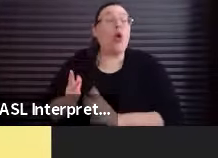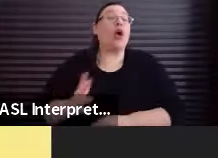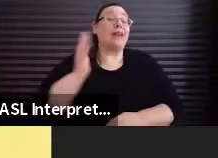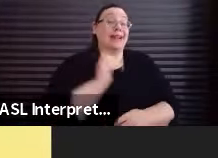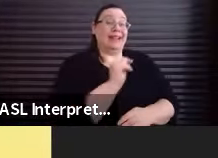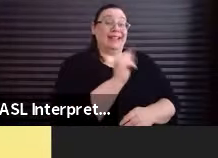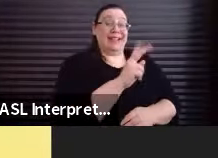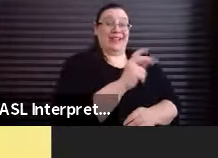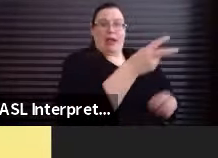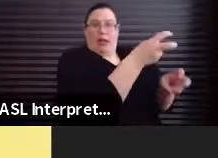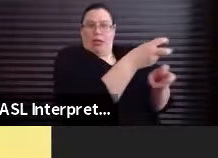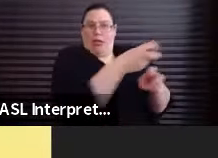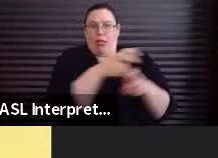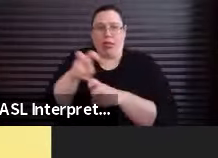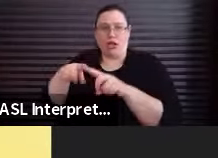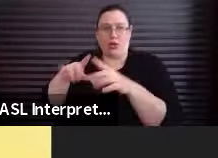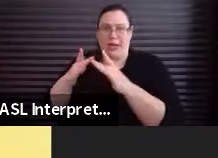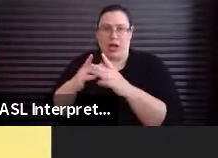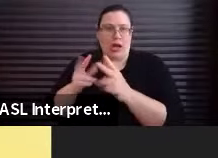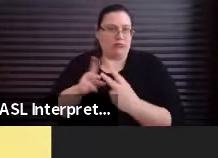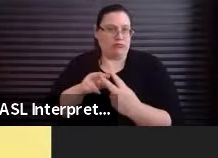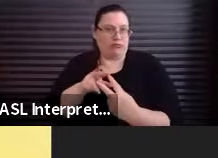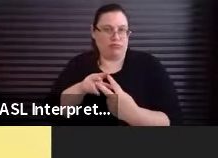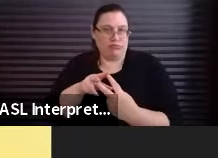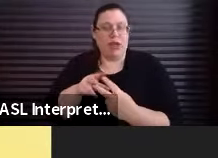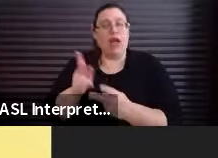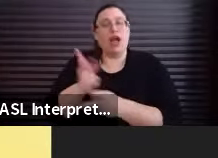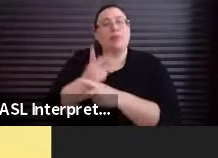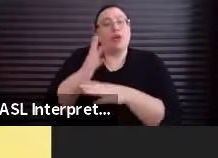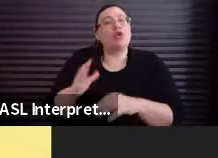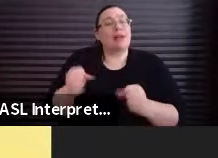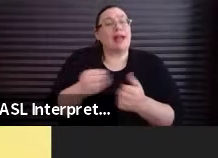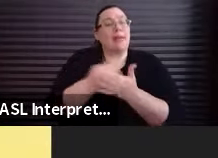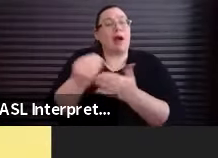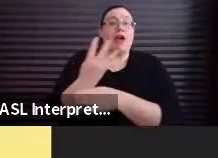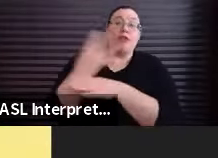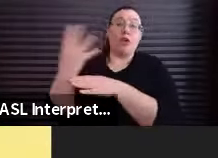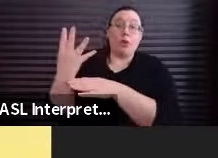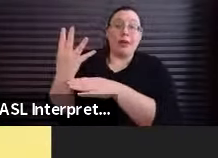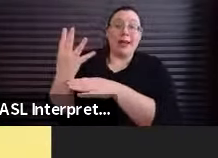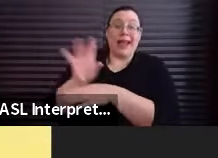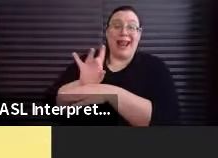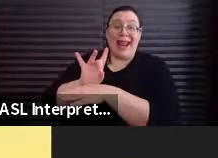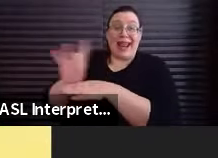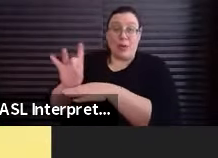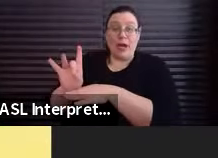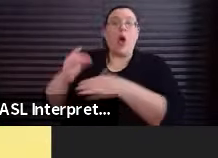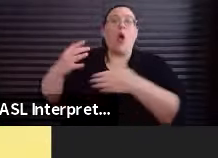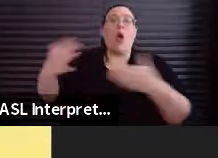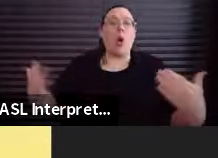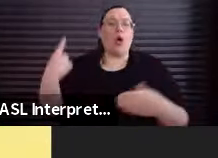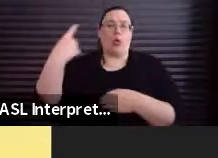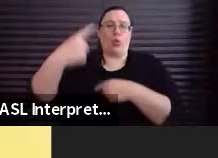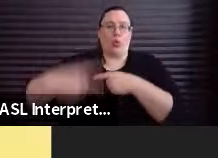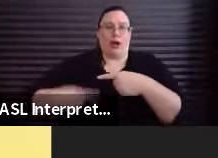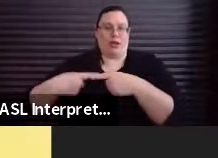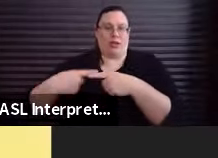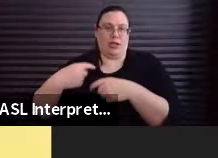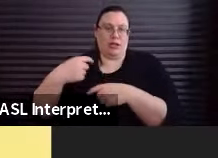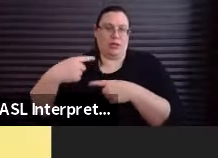the internet. And a producer could buy a 4-week, 8-week, or 1-year cycle. Now, new